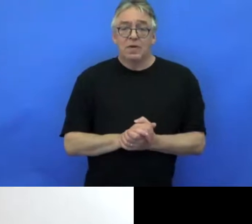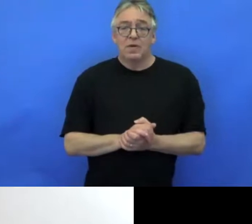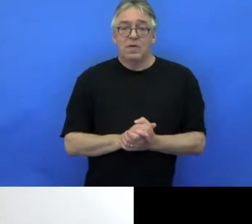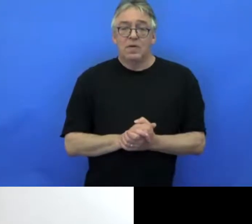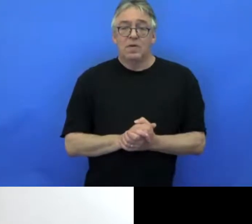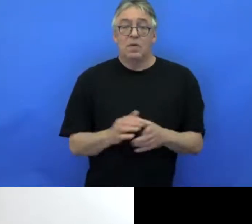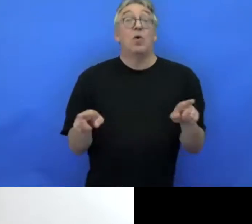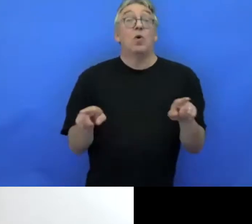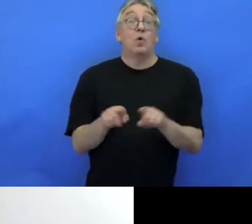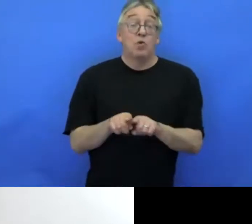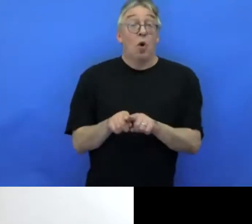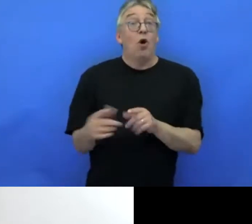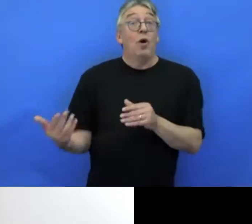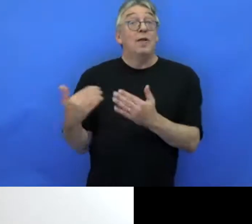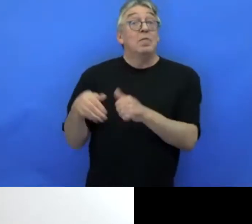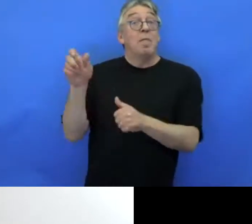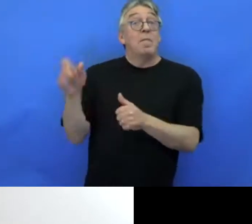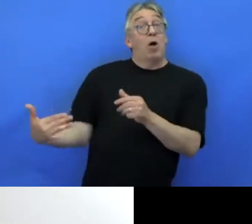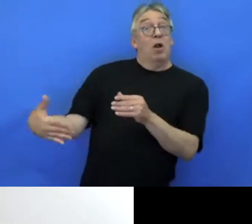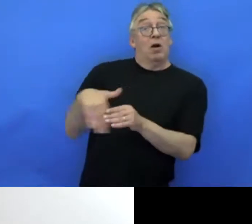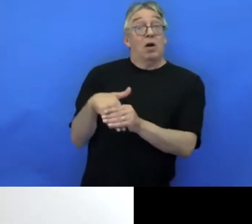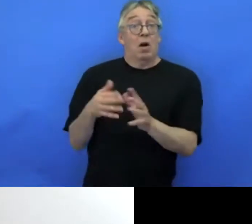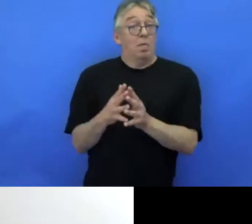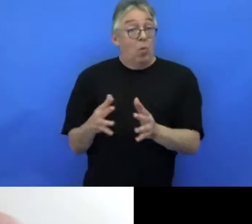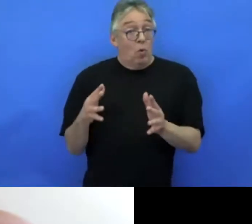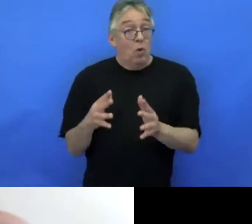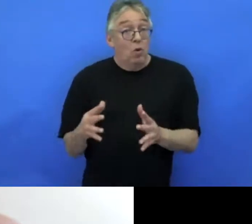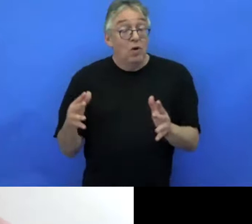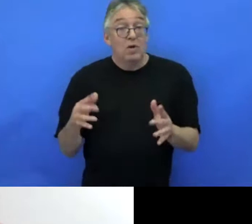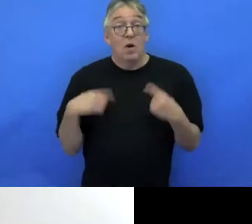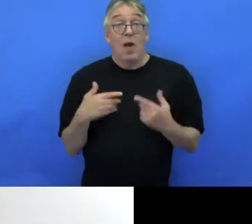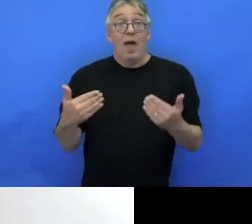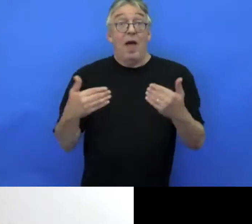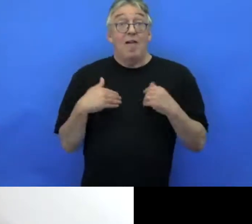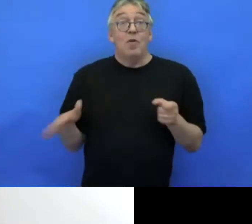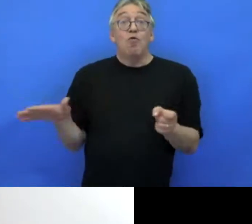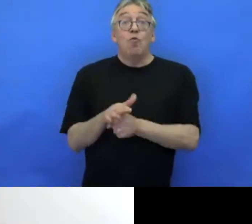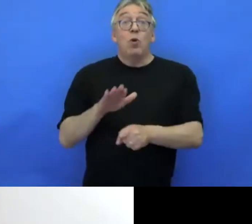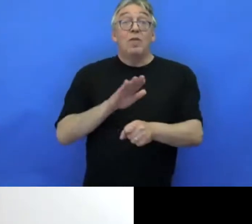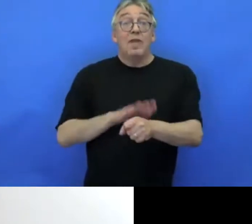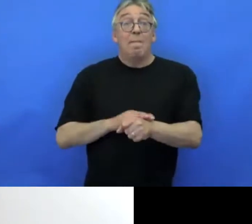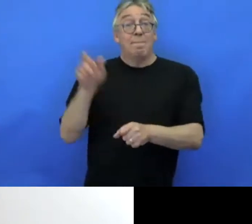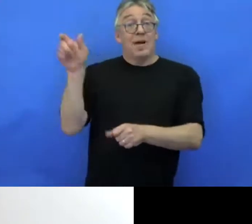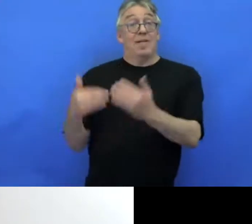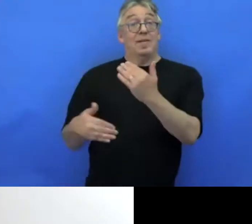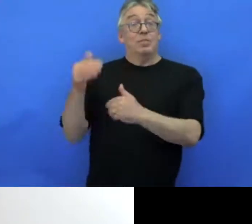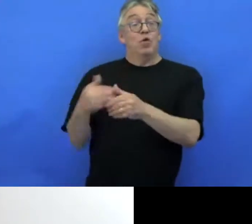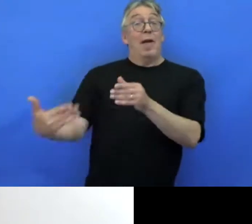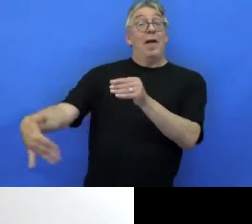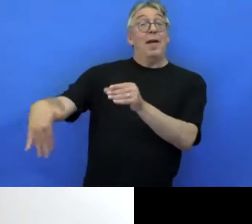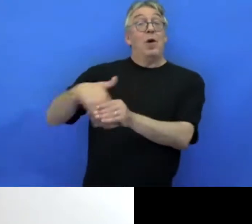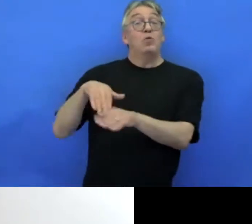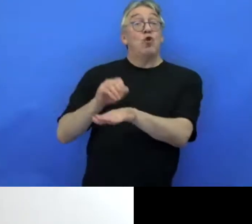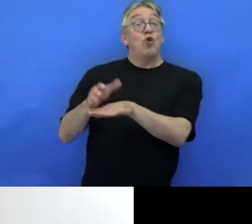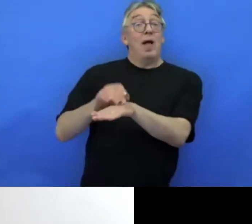whereby the implementation of our vision is overseen by a full-time disability inclusion advisor, and of course